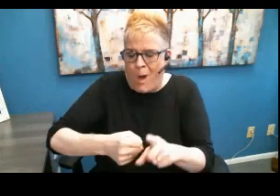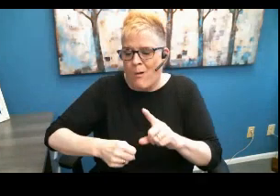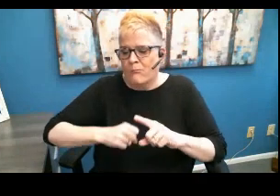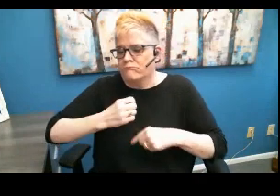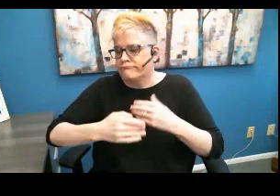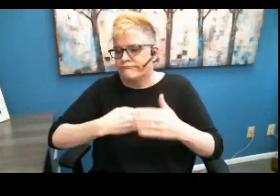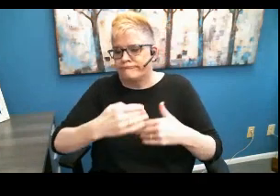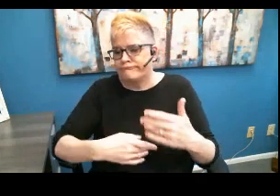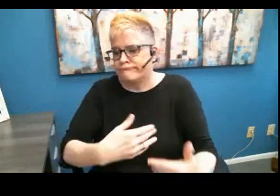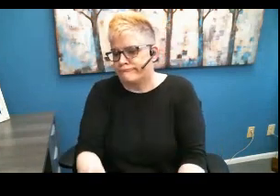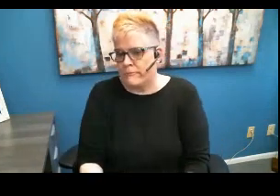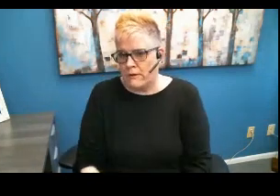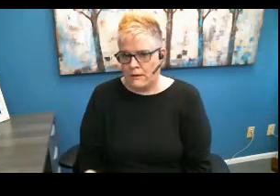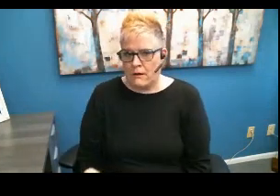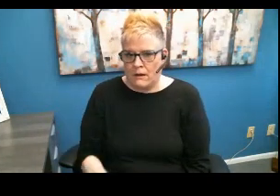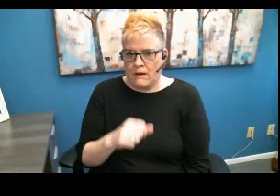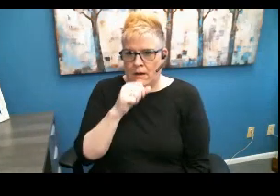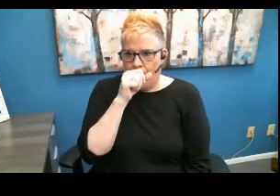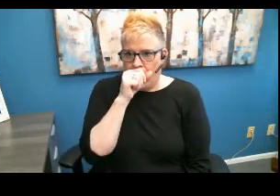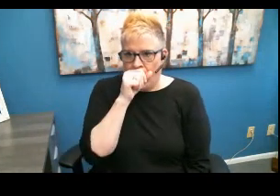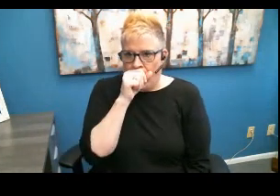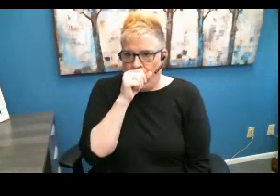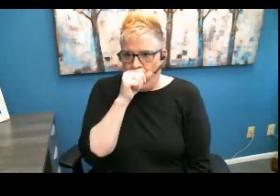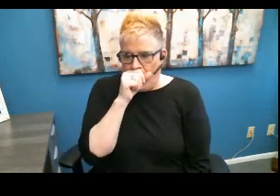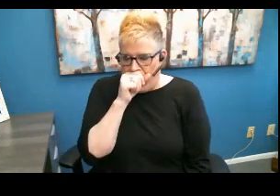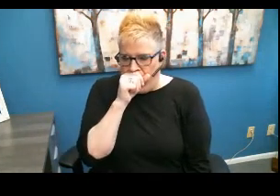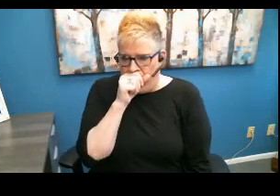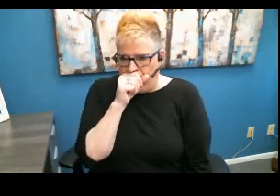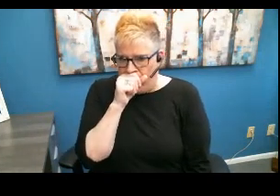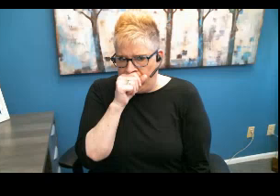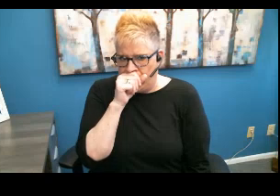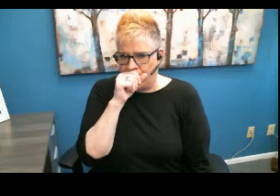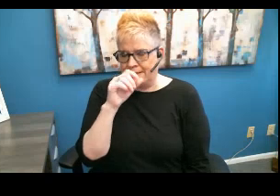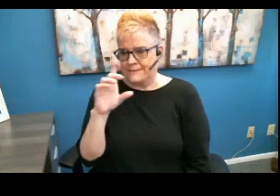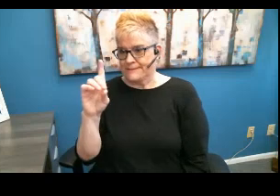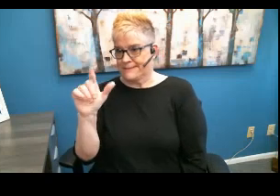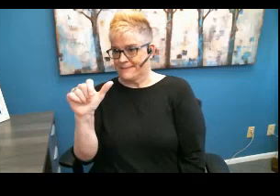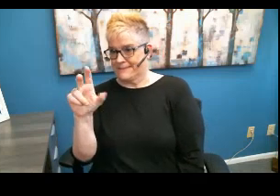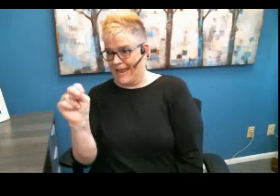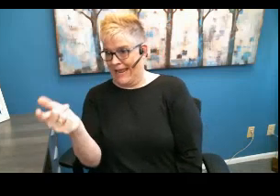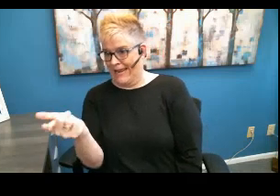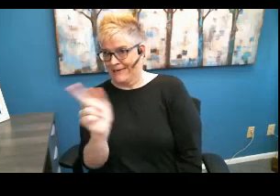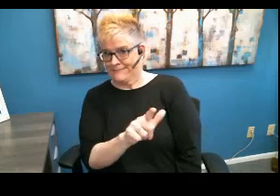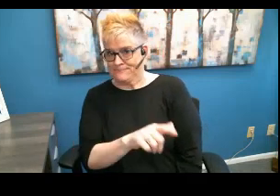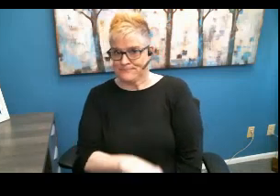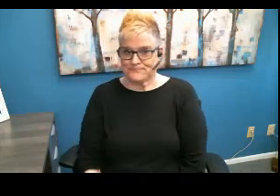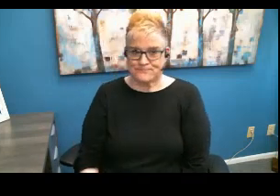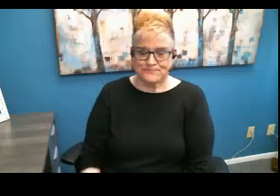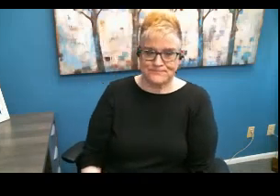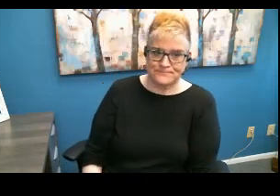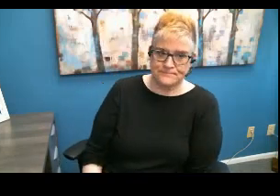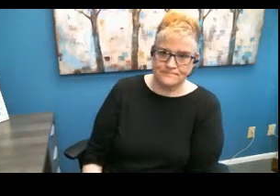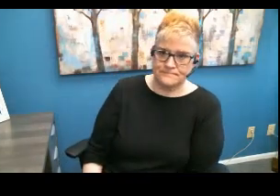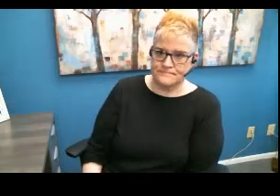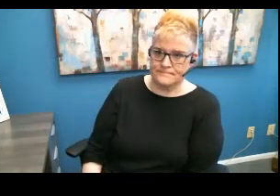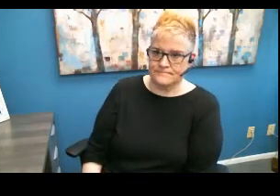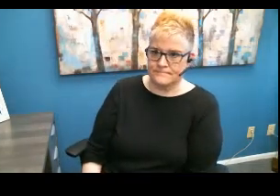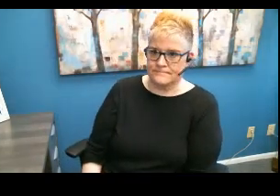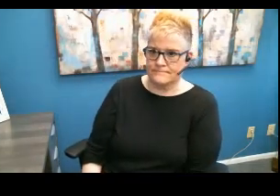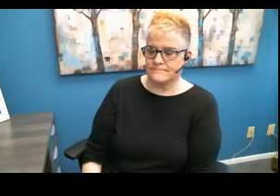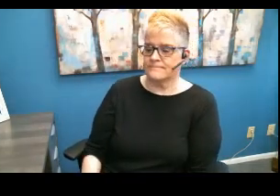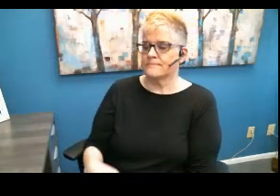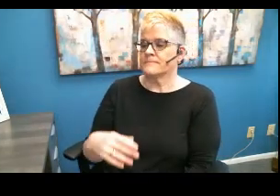supply chain. All right, Dan. So, natural gas.